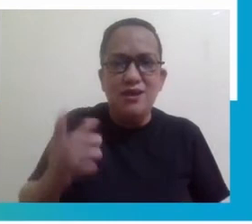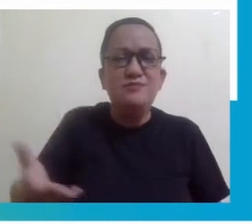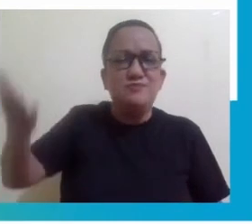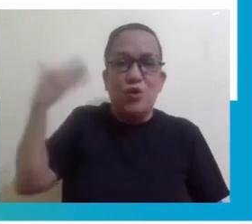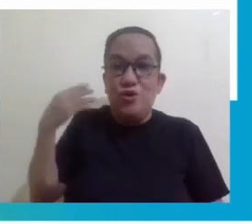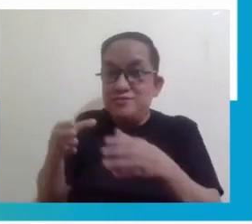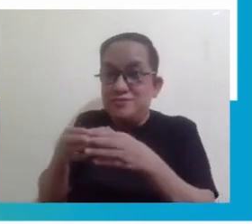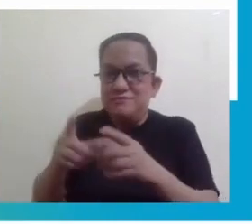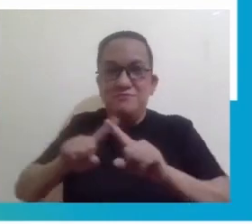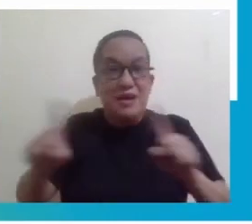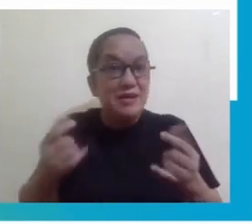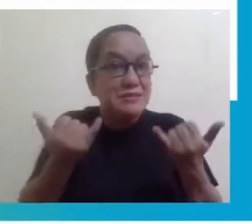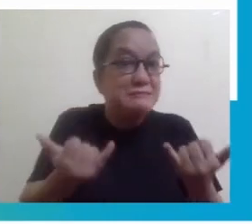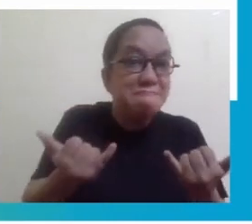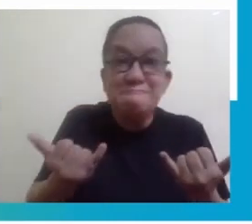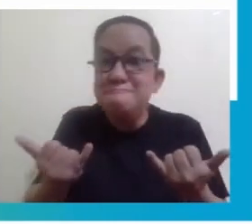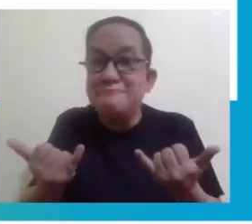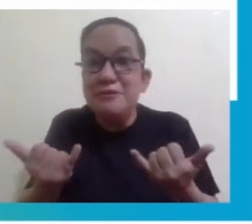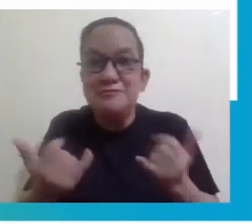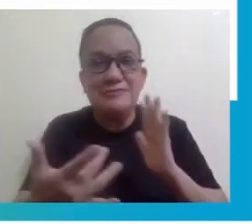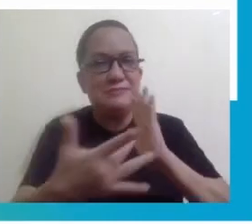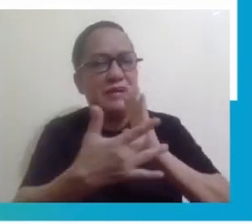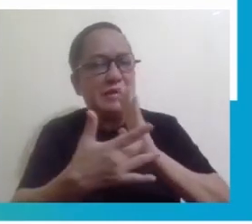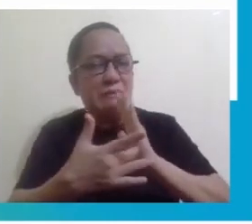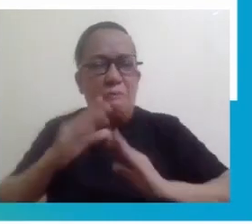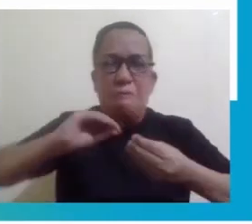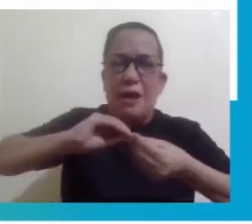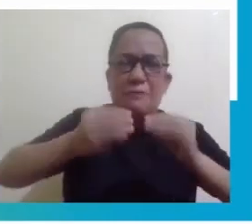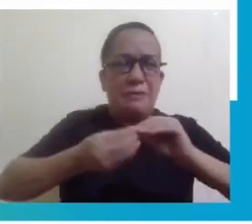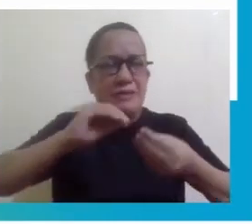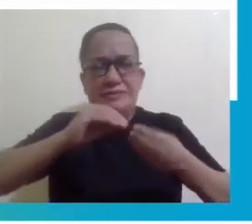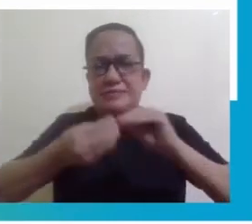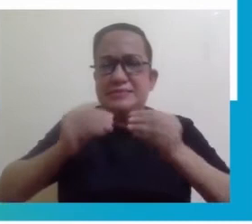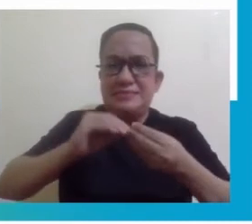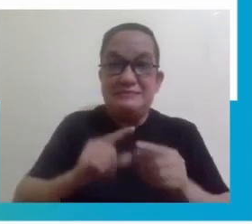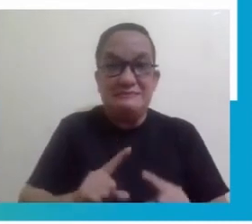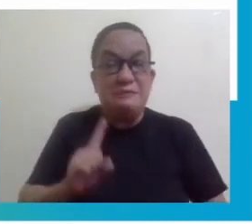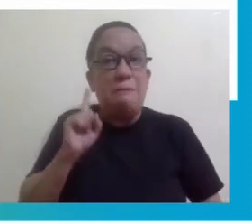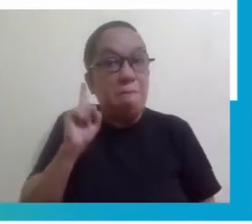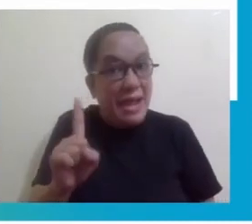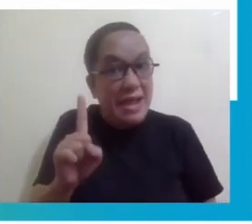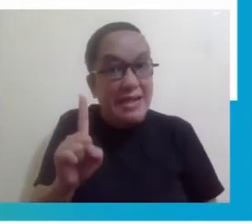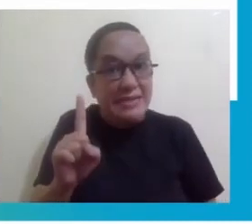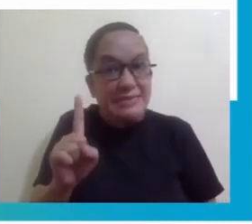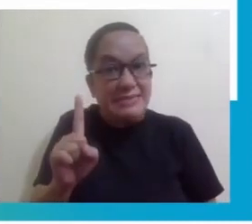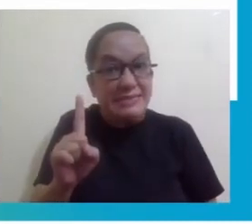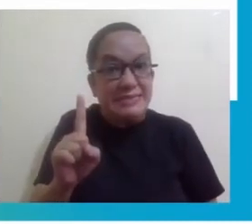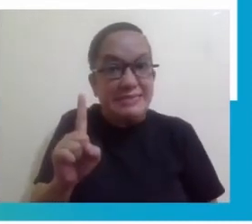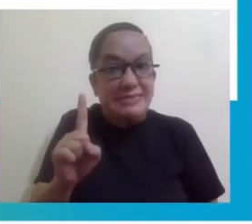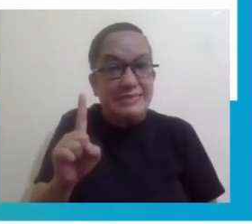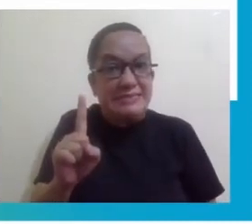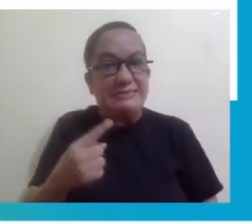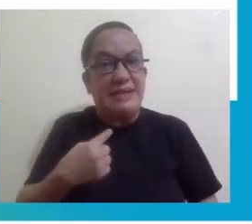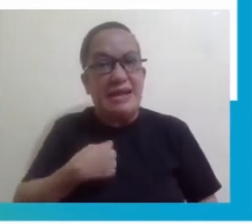technical issues there, and but I do have an advanced copy of the